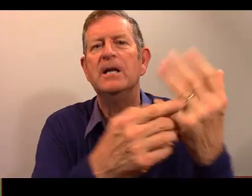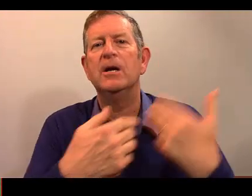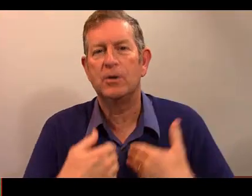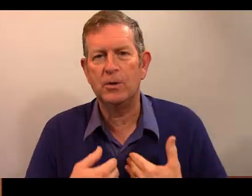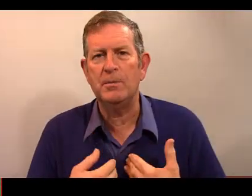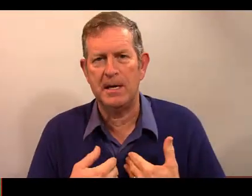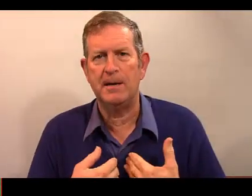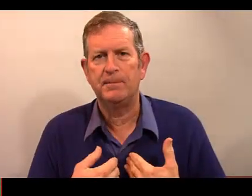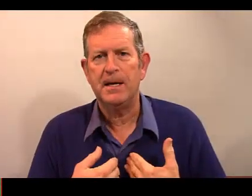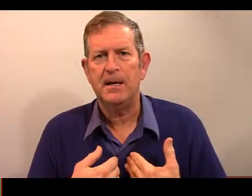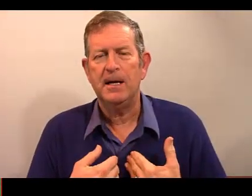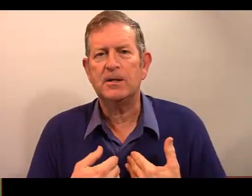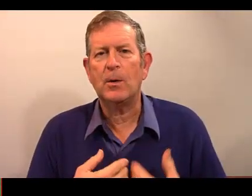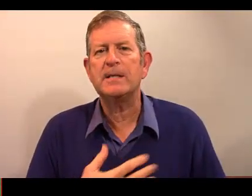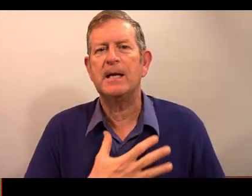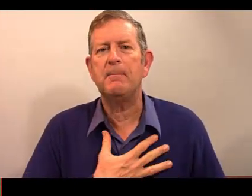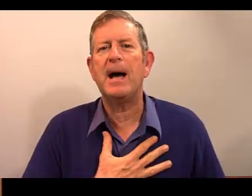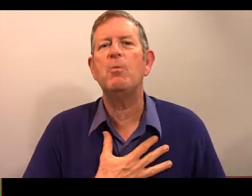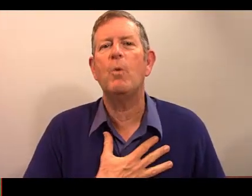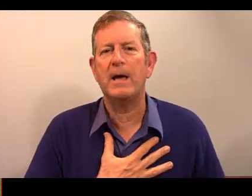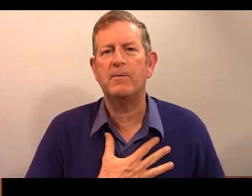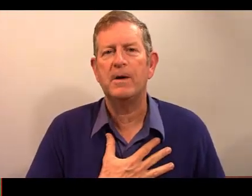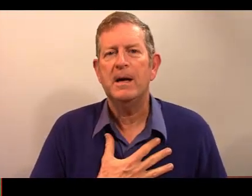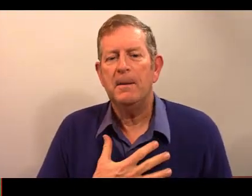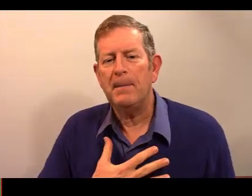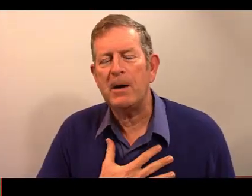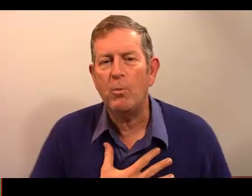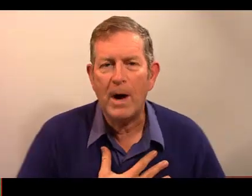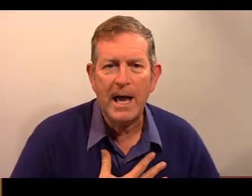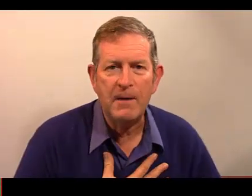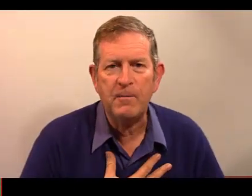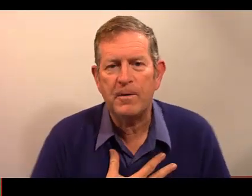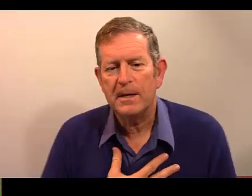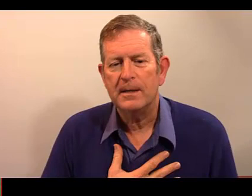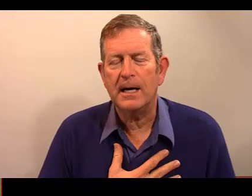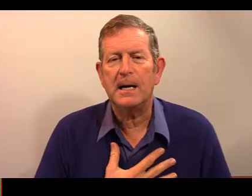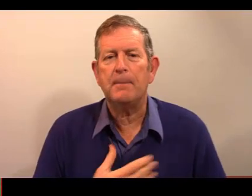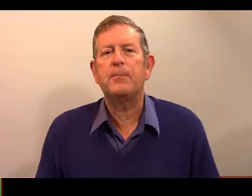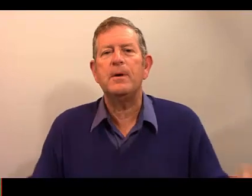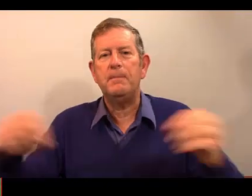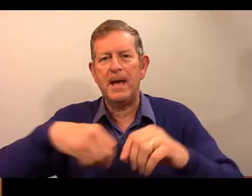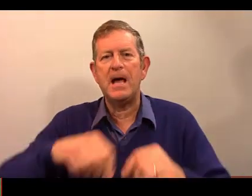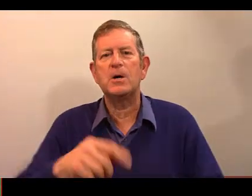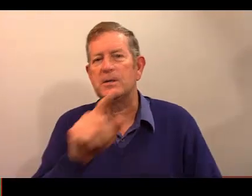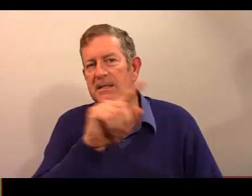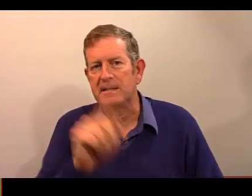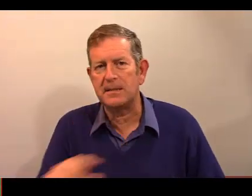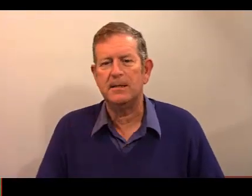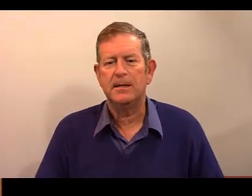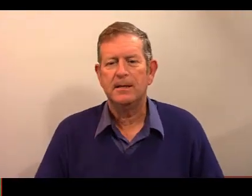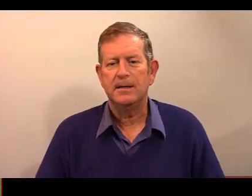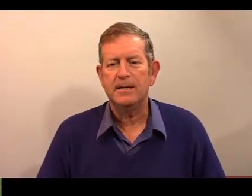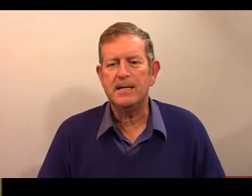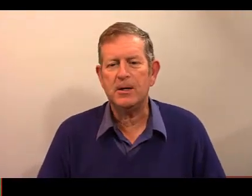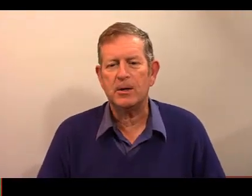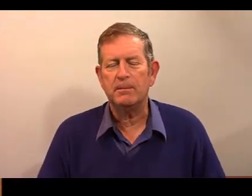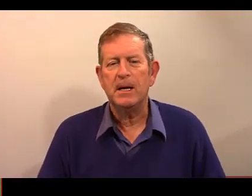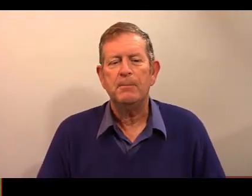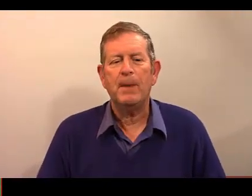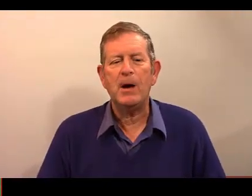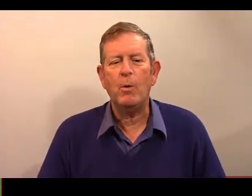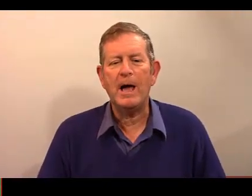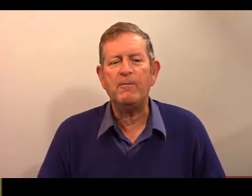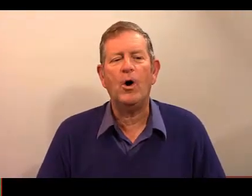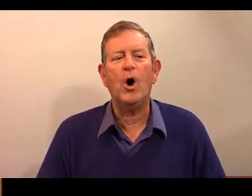that's married to me. And so I say my wife. My wife prepares